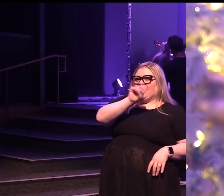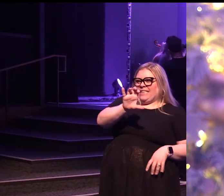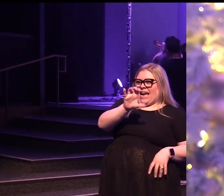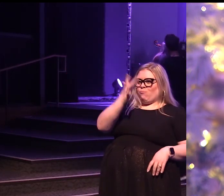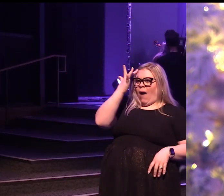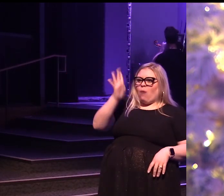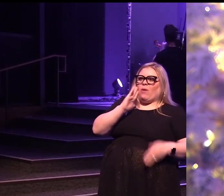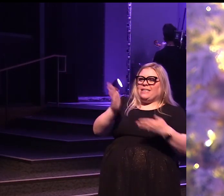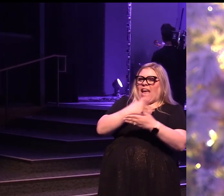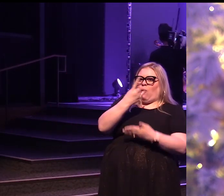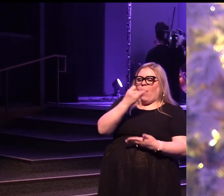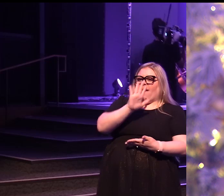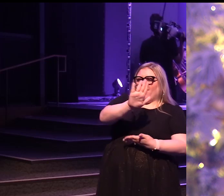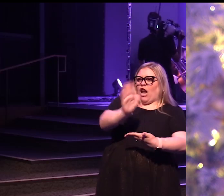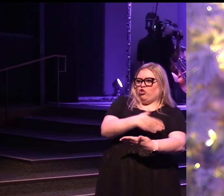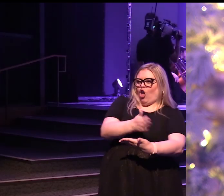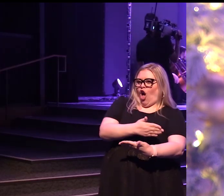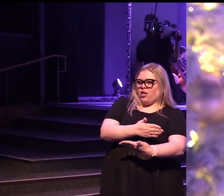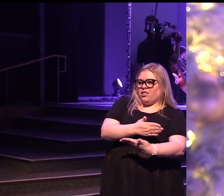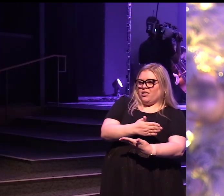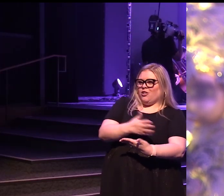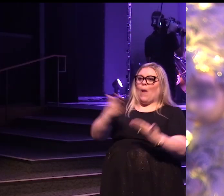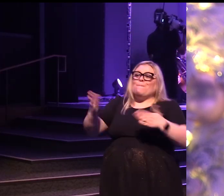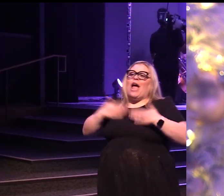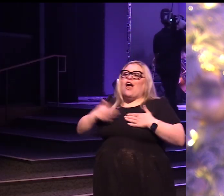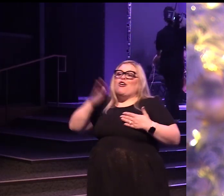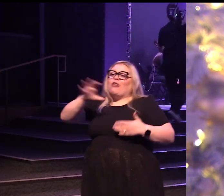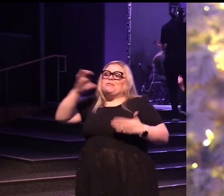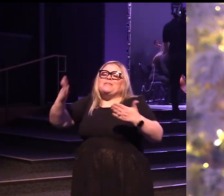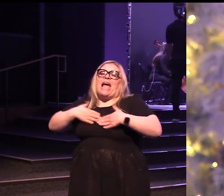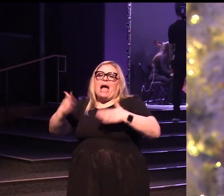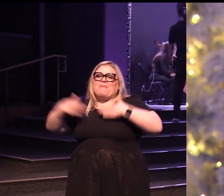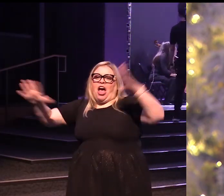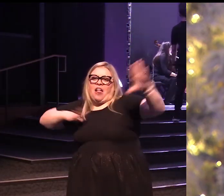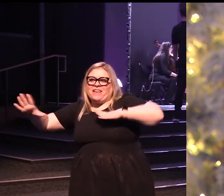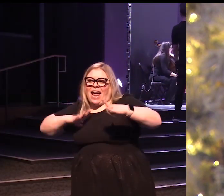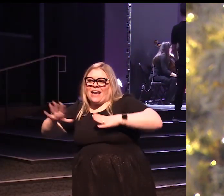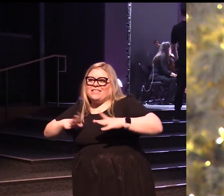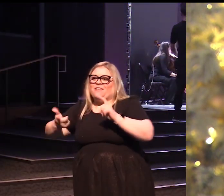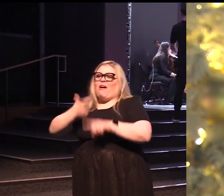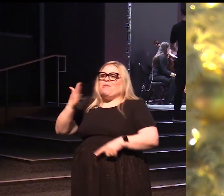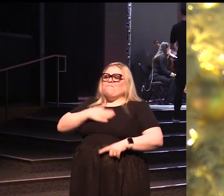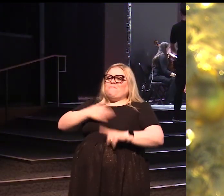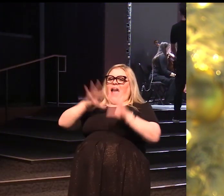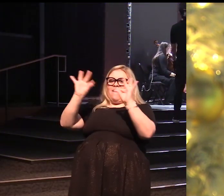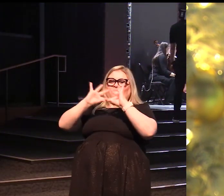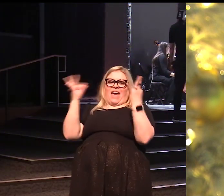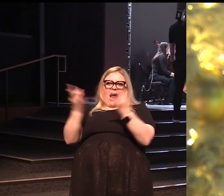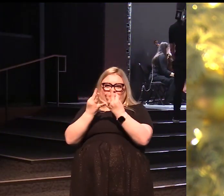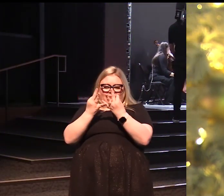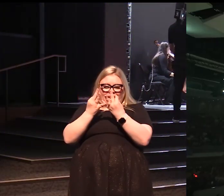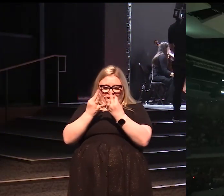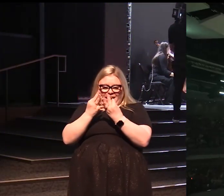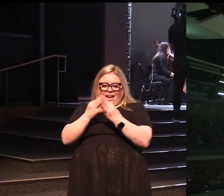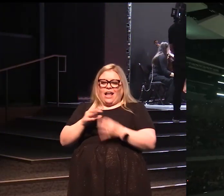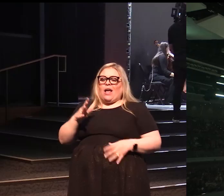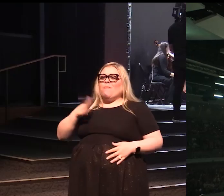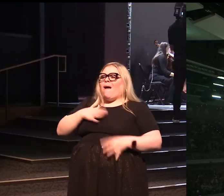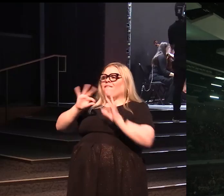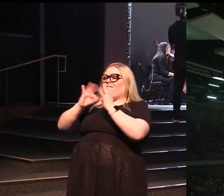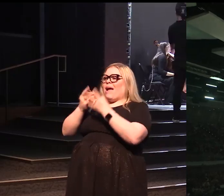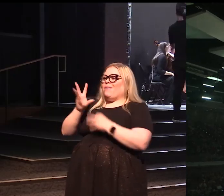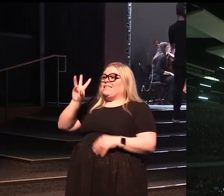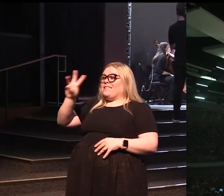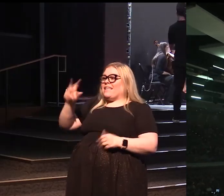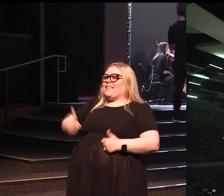song. Merry Christmas, happy holidays, y'all, from my family. The Wells party of six in